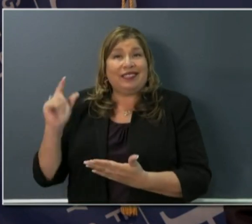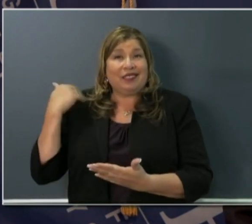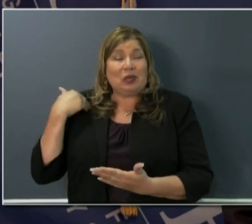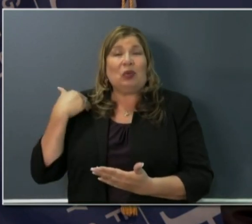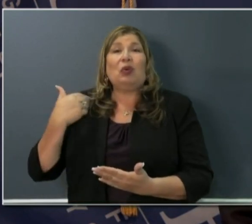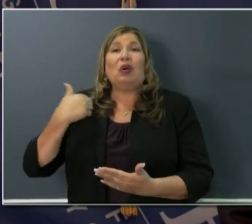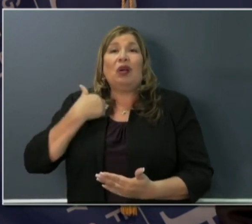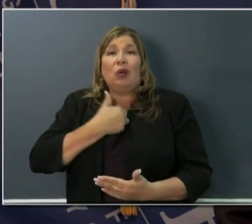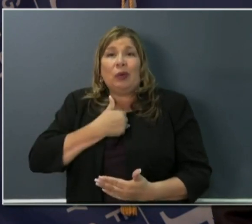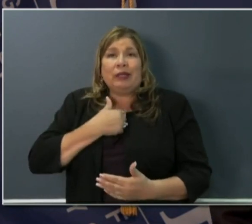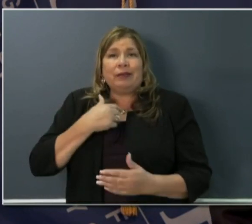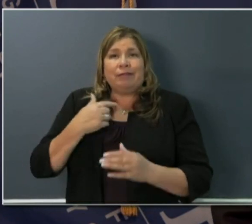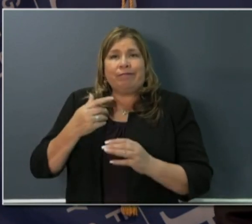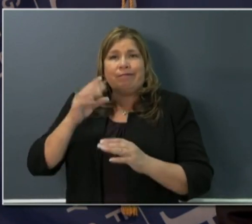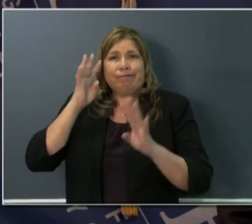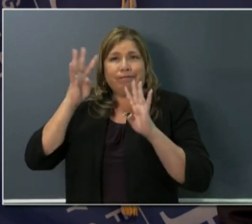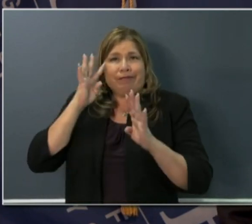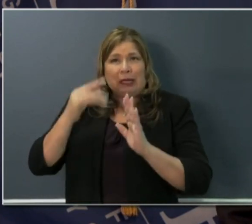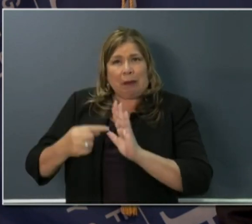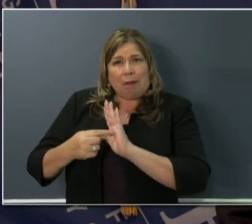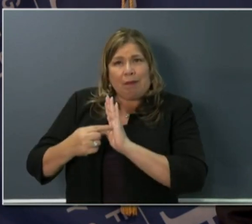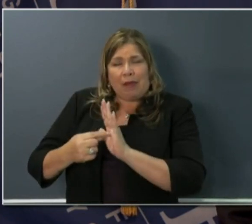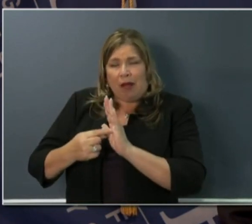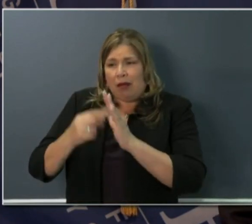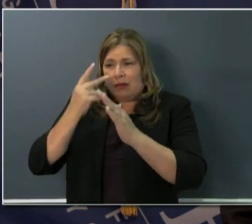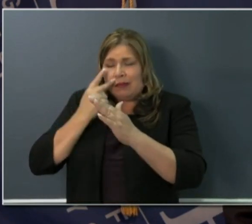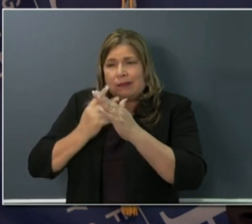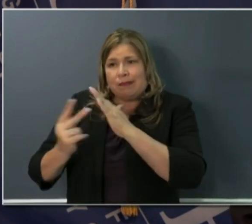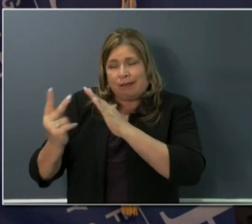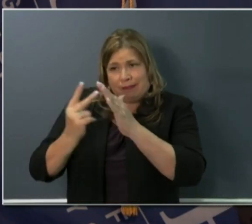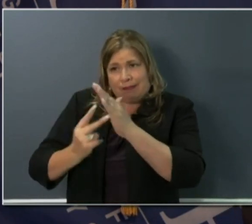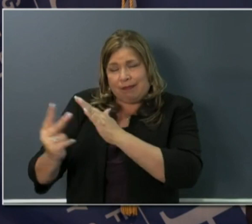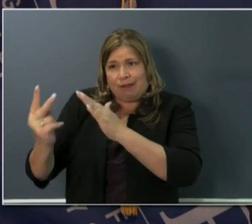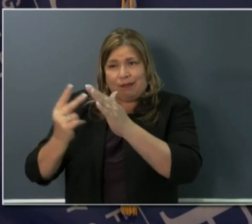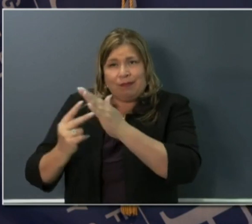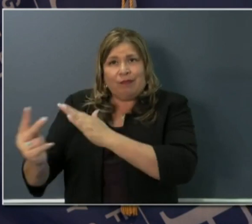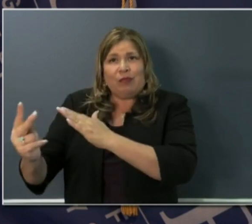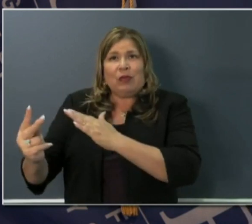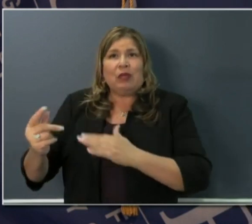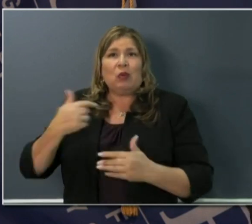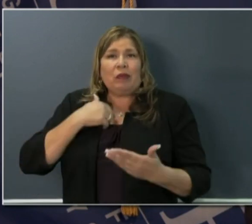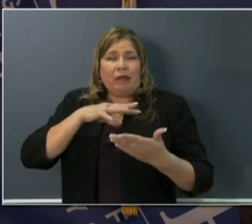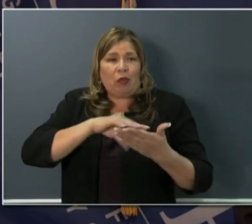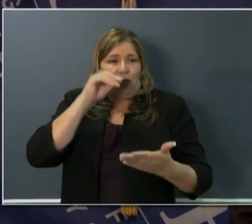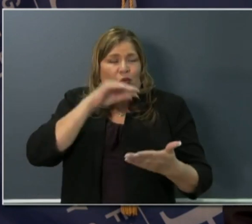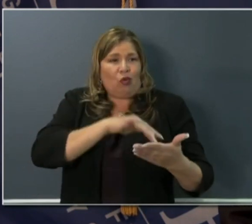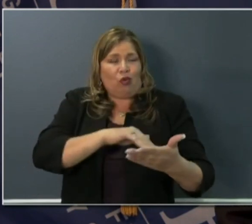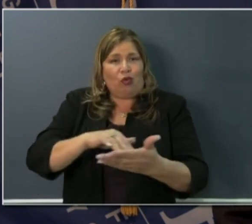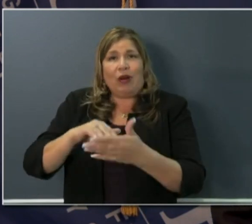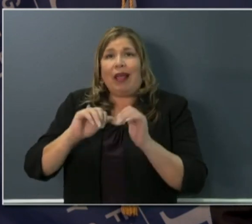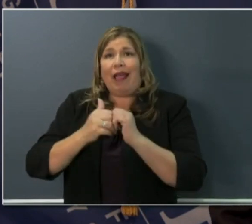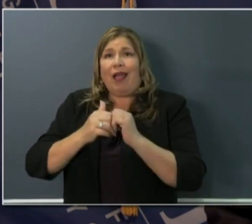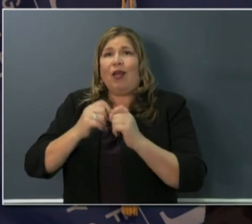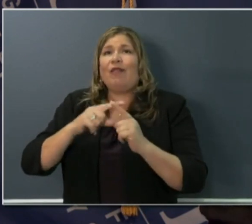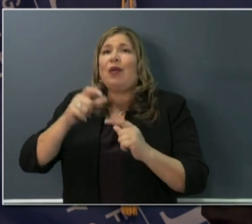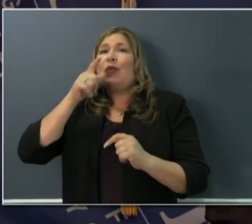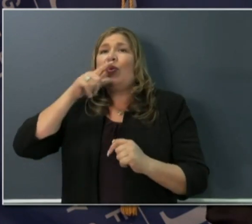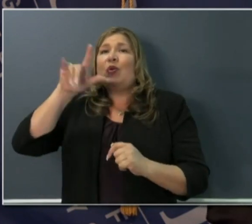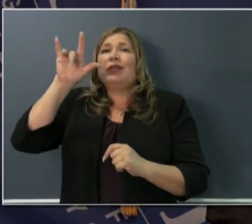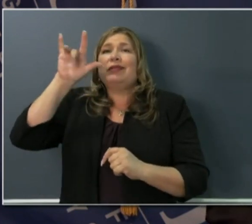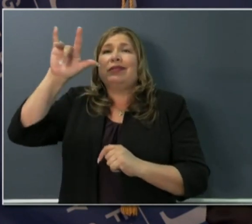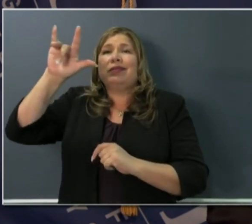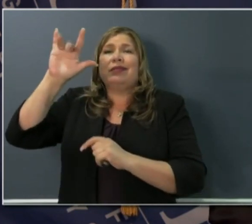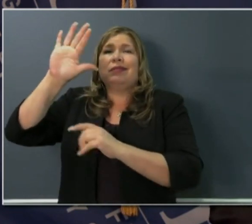model around what the impact, knowing what we were learning from many of the repatriation efforts that California